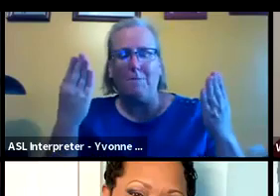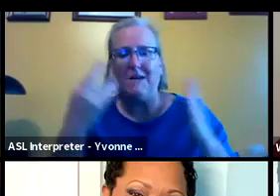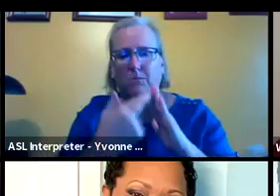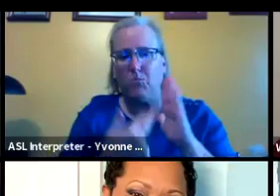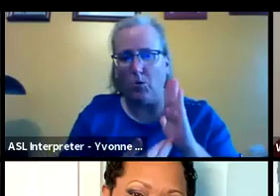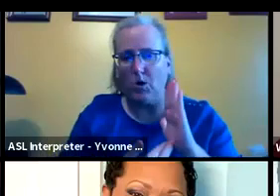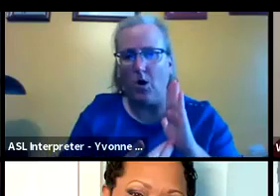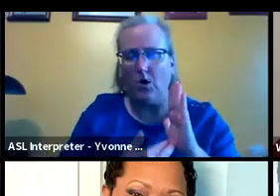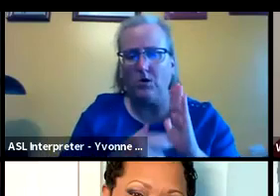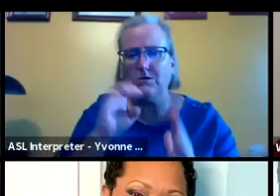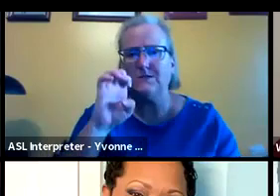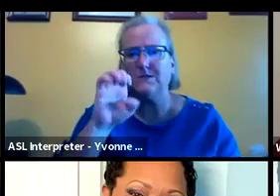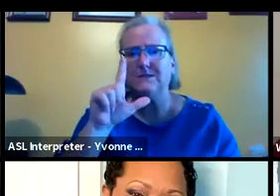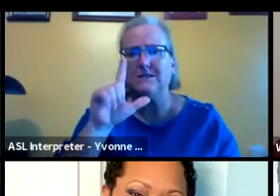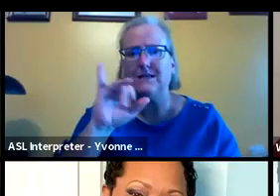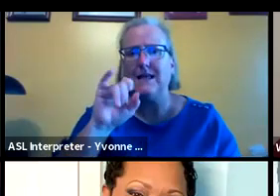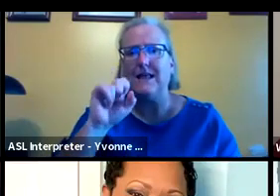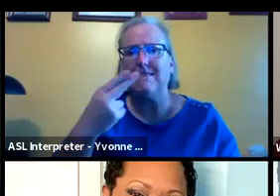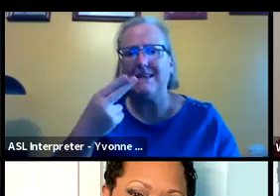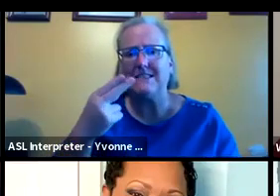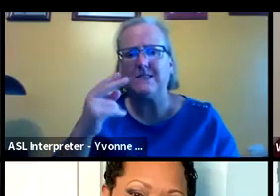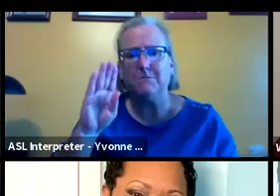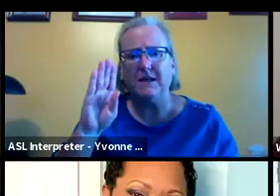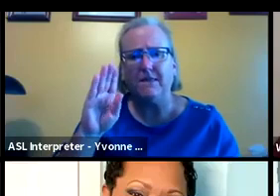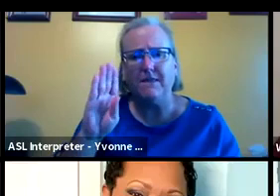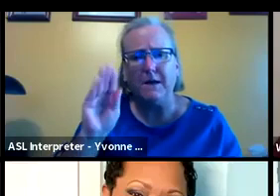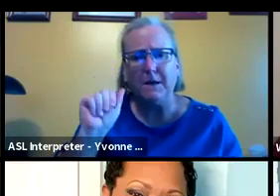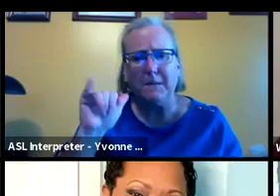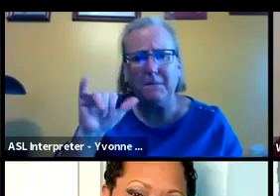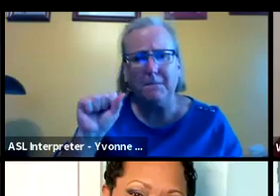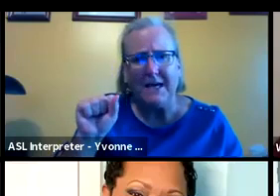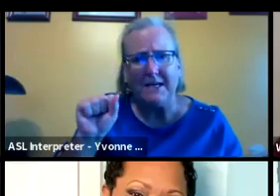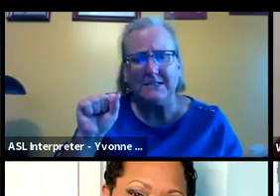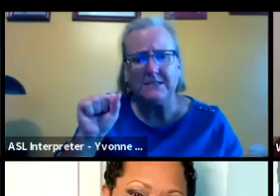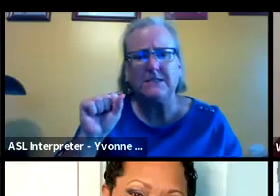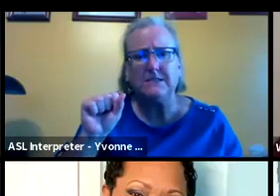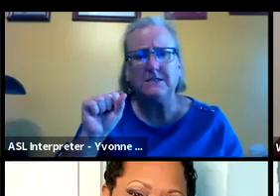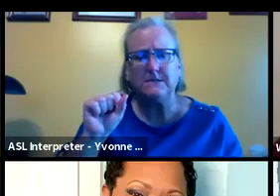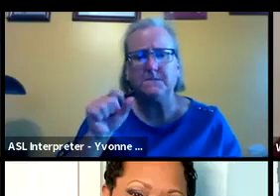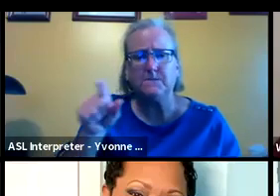Mays. Ms. Mays has 9 minutes as there were 2 people who yielded time.